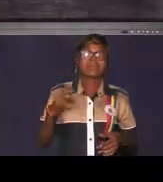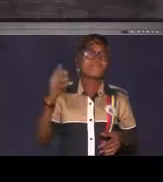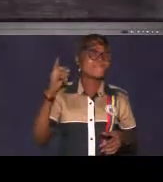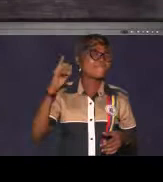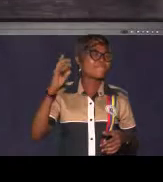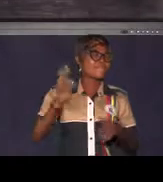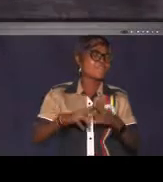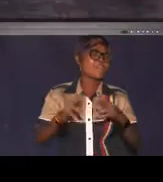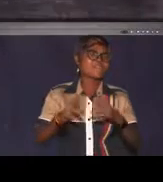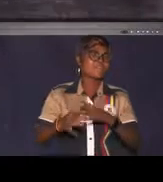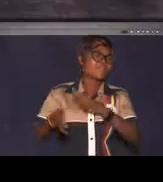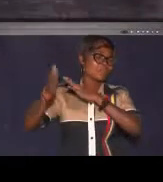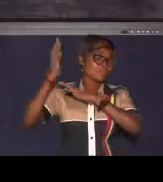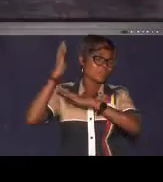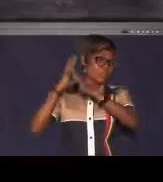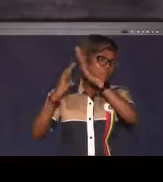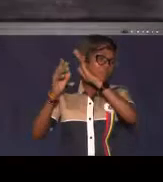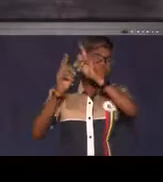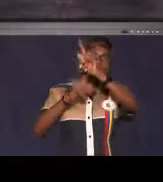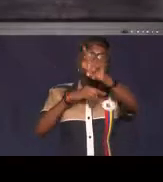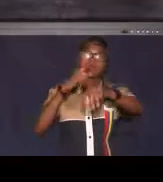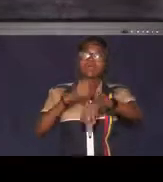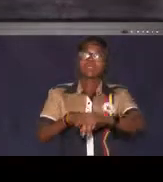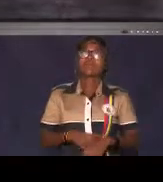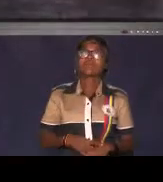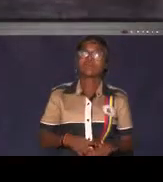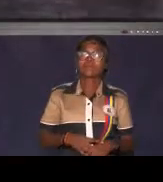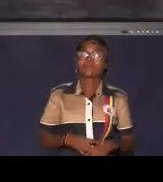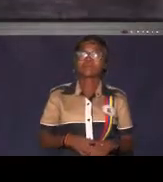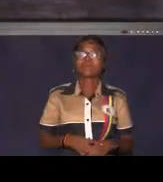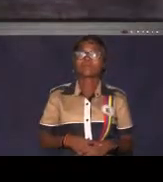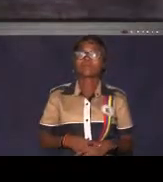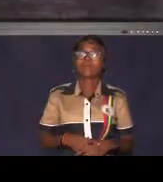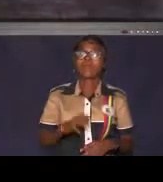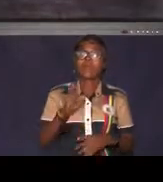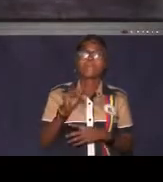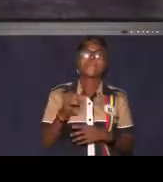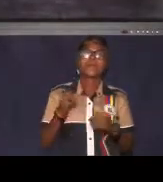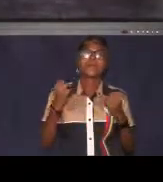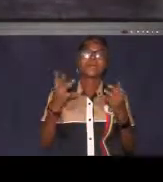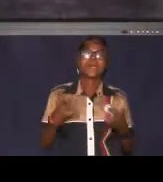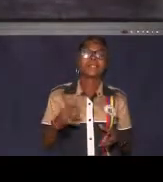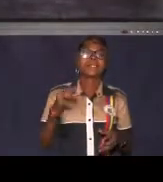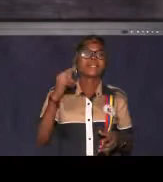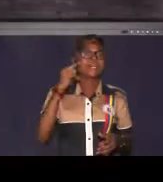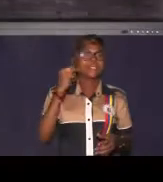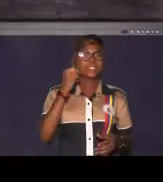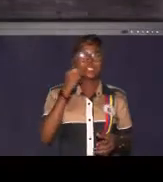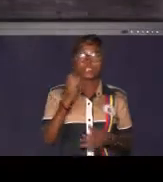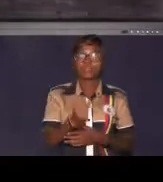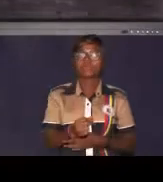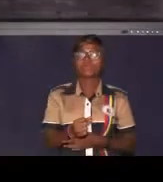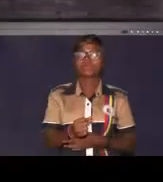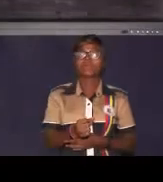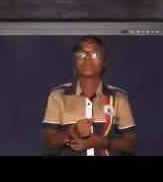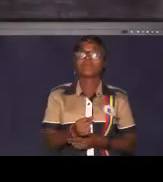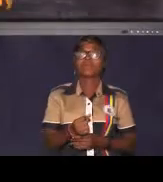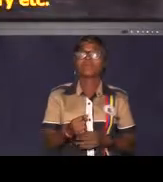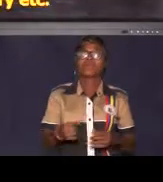since 1700, very long time ago. The word key holder has been misused by many